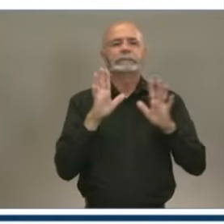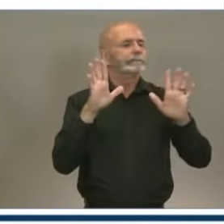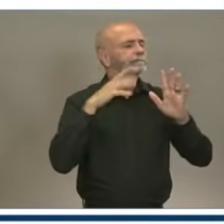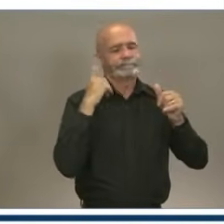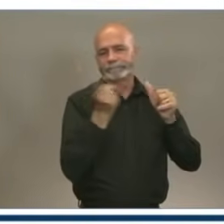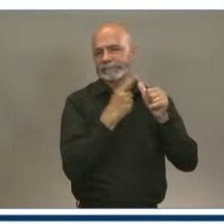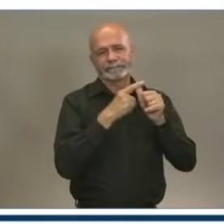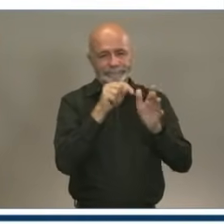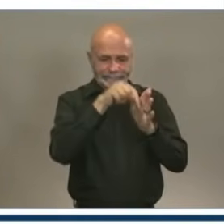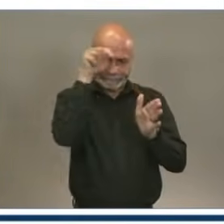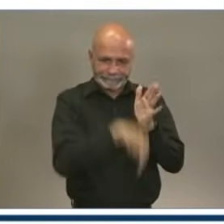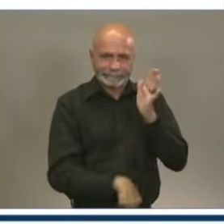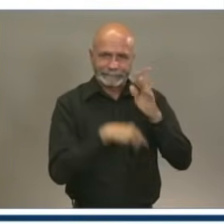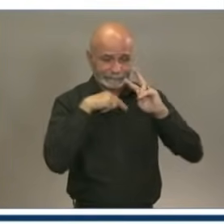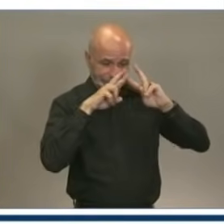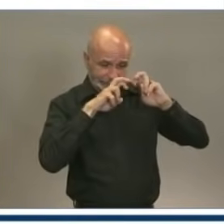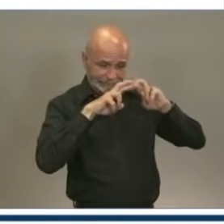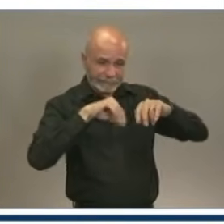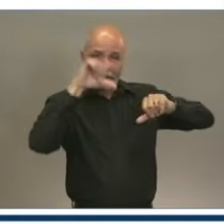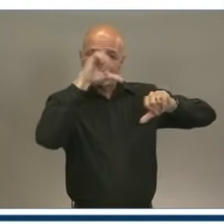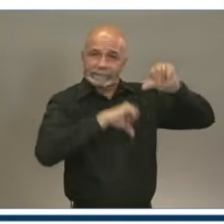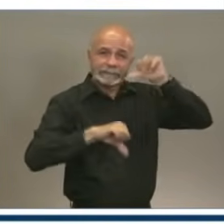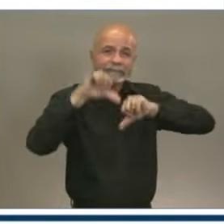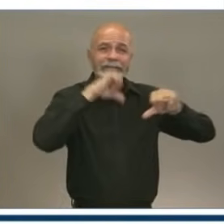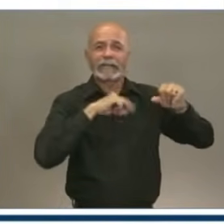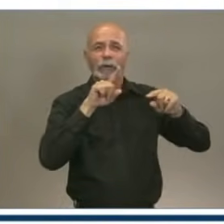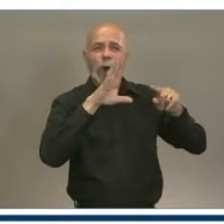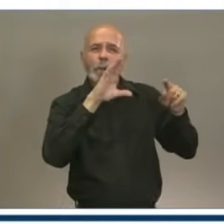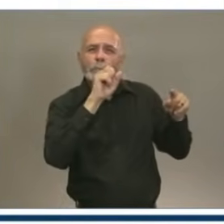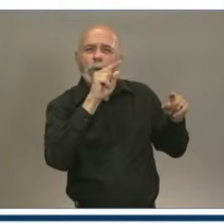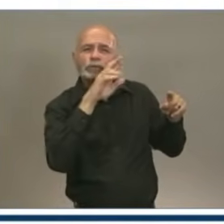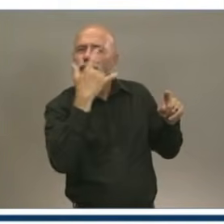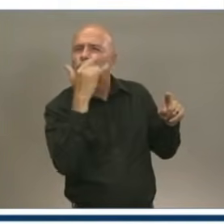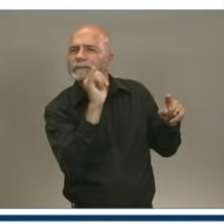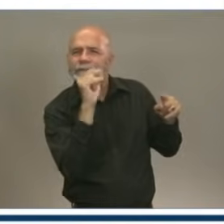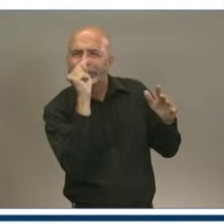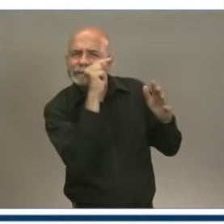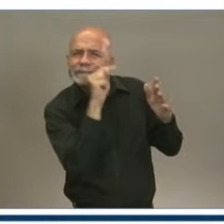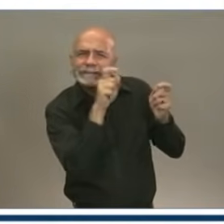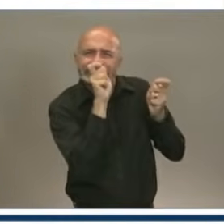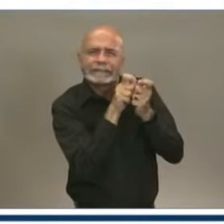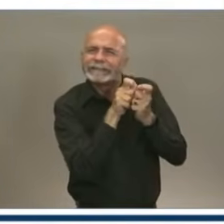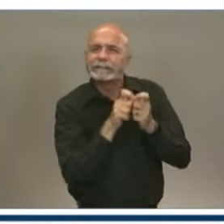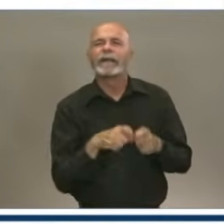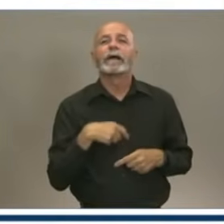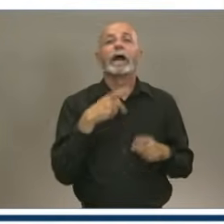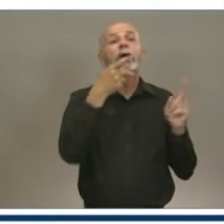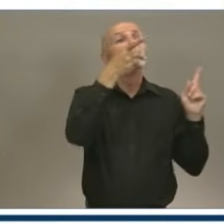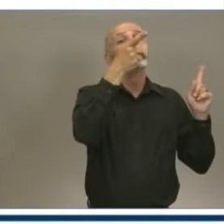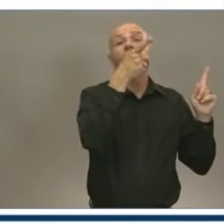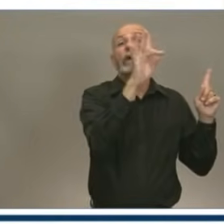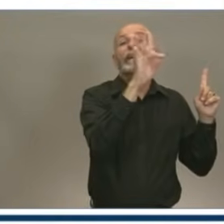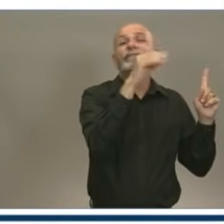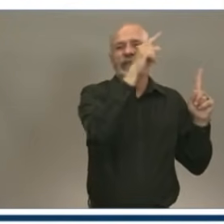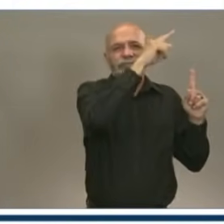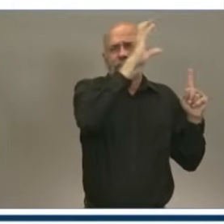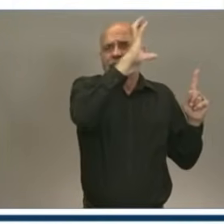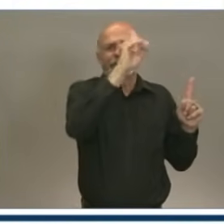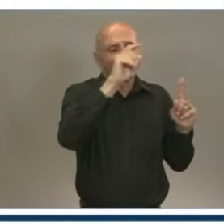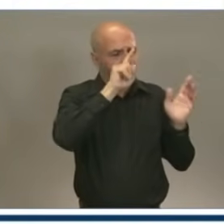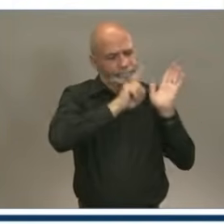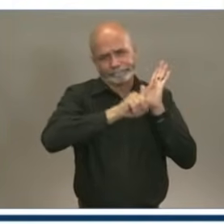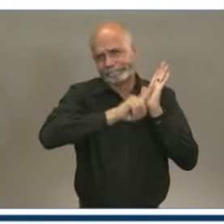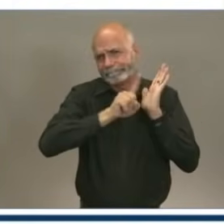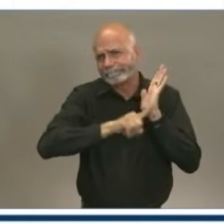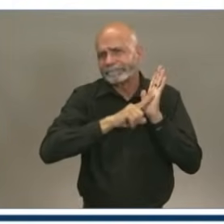understanding, Pfizer has some very preliminary data that's being assessed, but it's very preliminary data. And so we need a lot